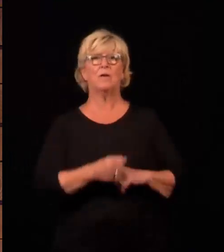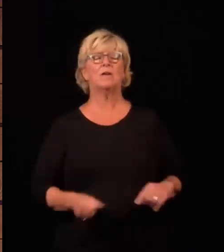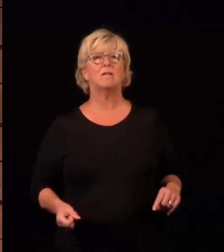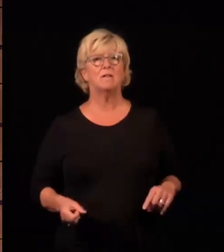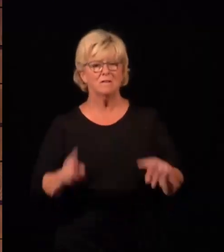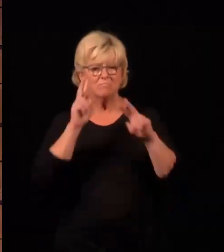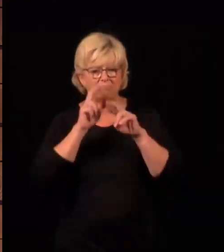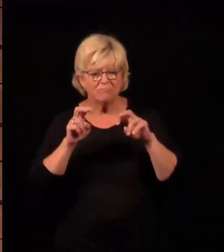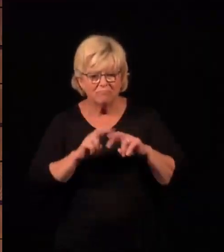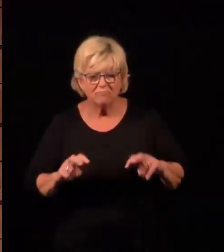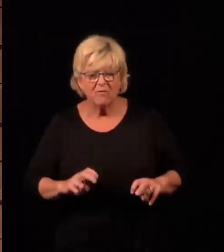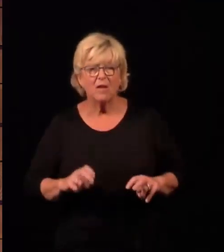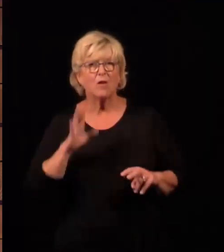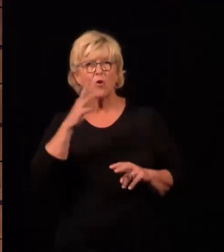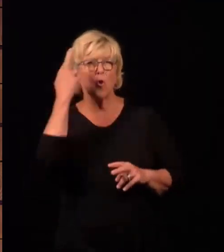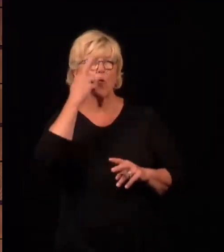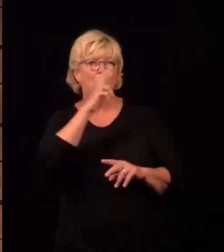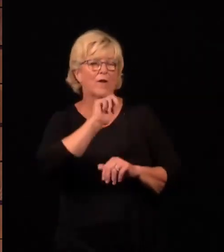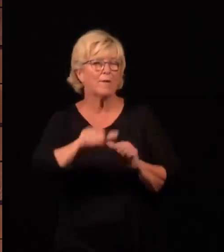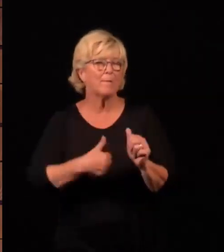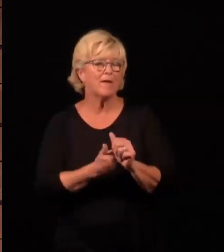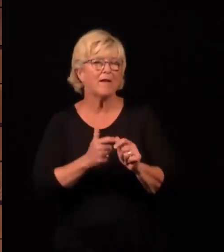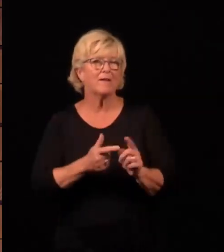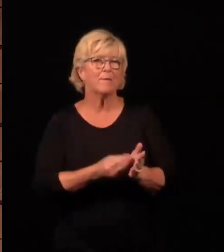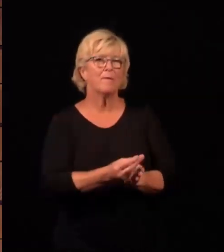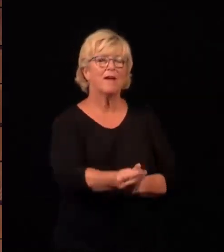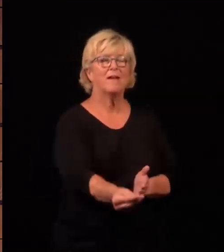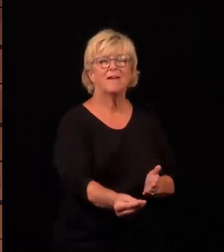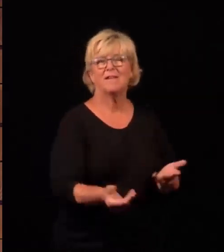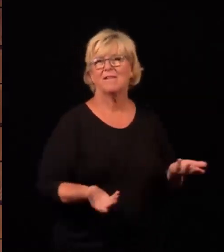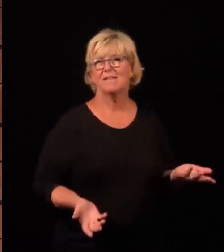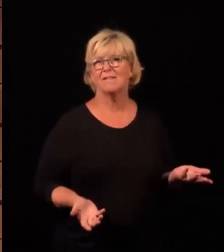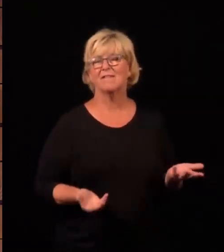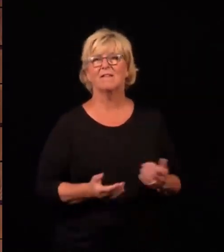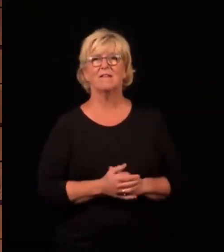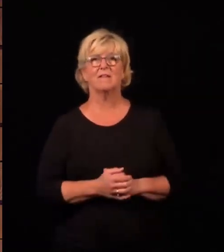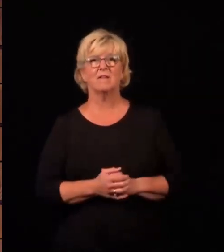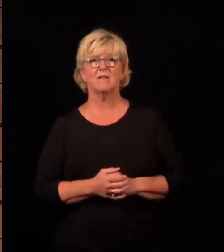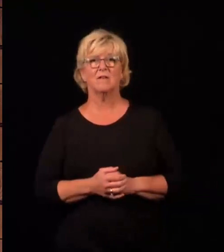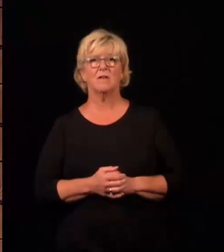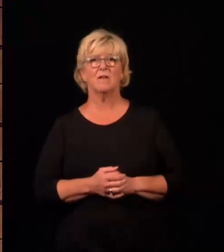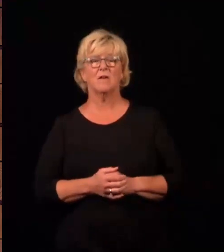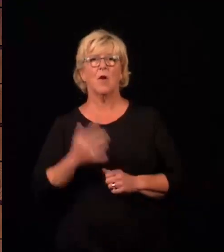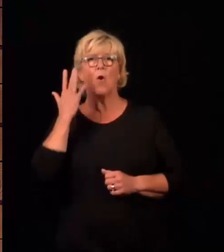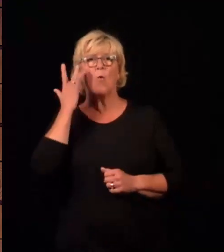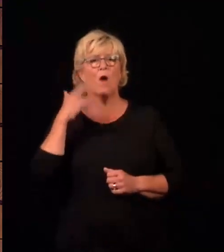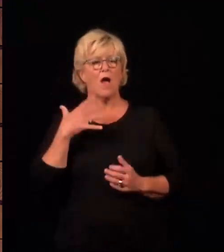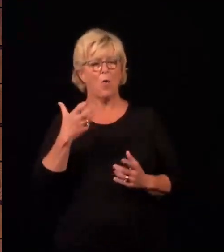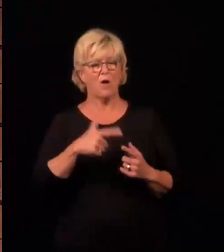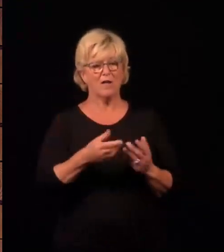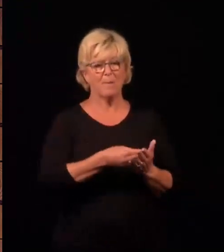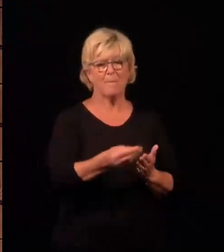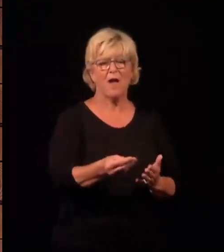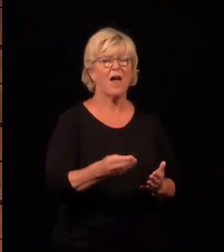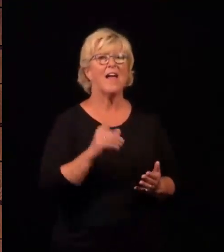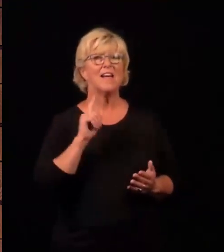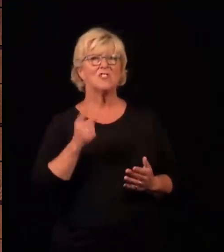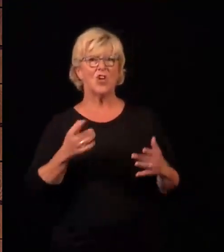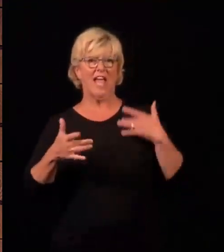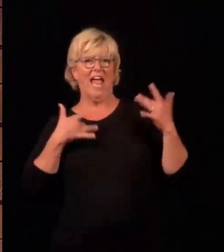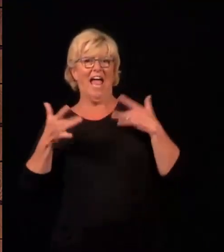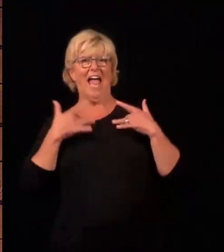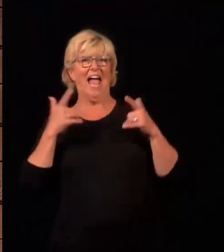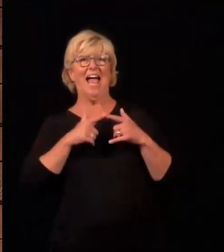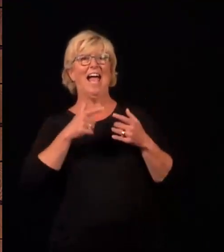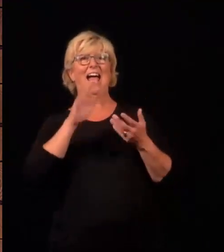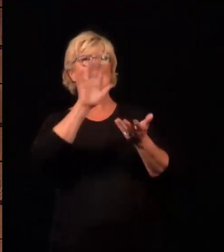examine motives for purchases. Why do I want to purchase this? Is it just the excitement of